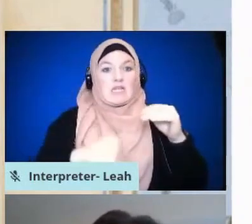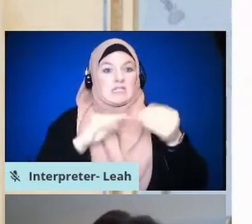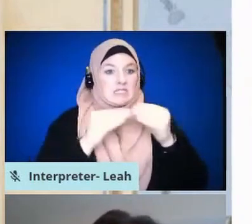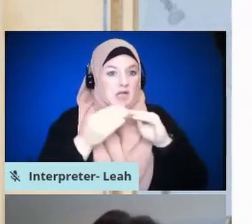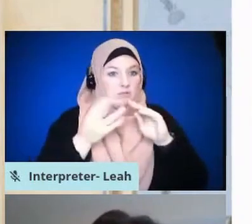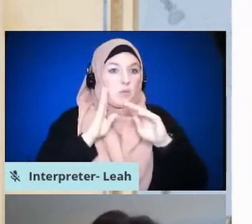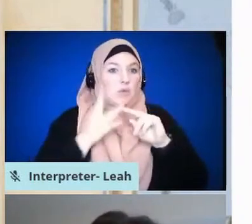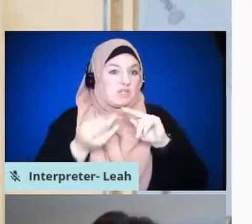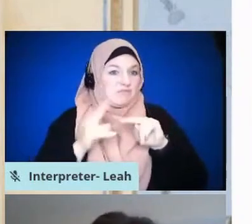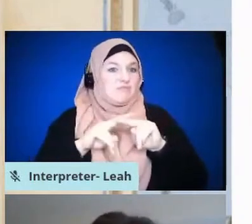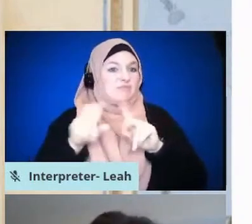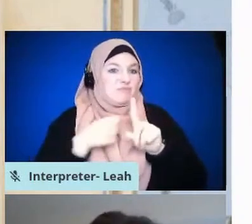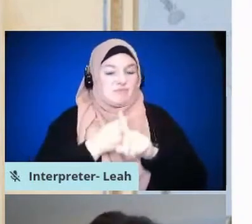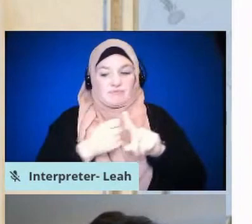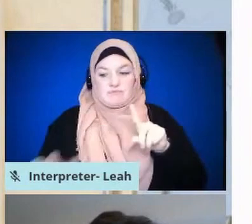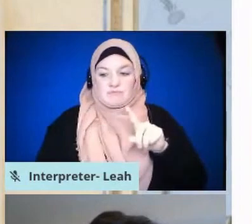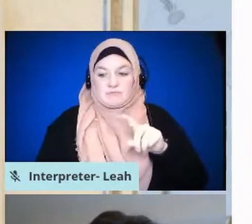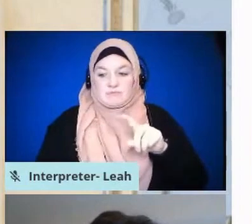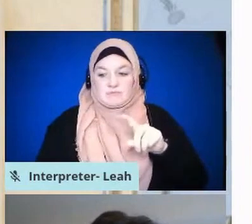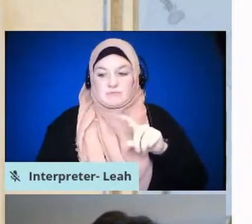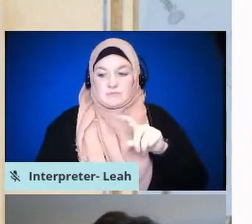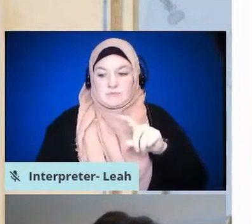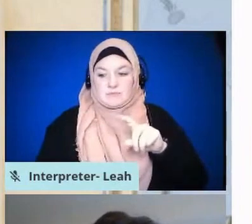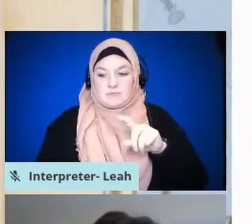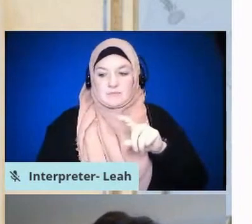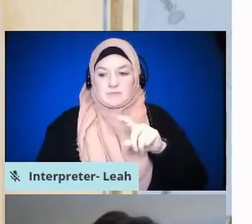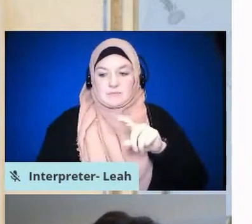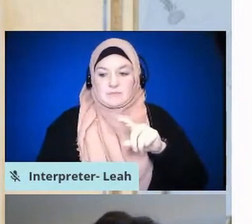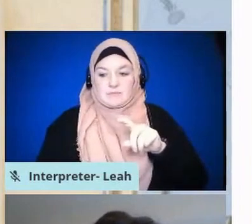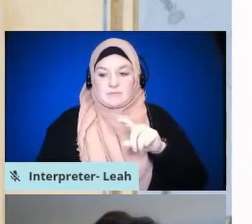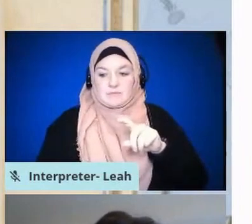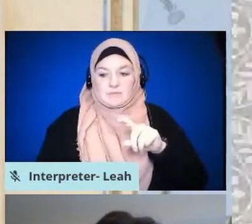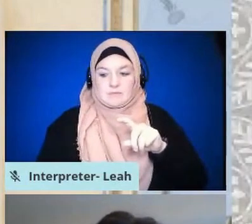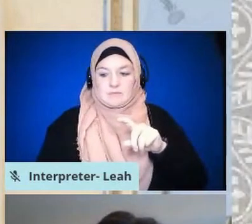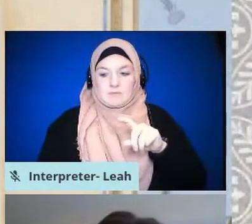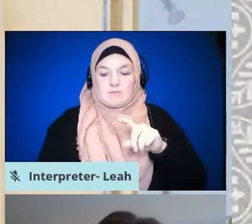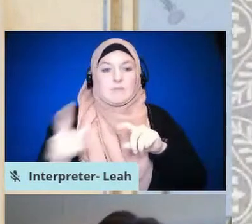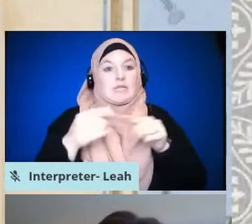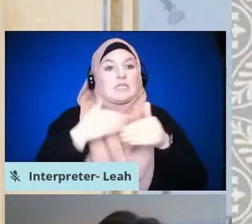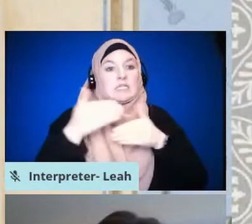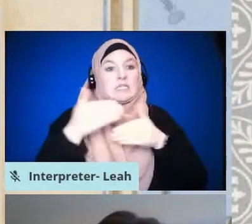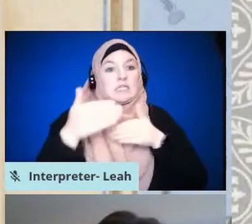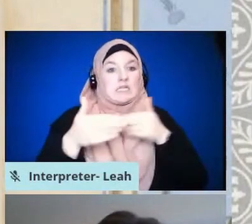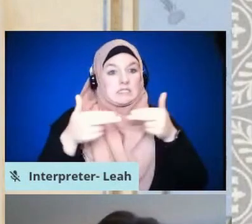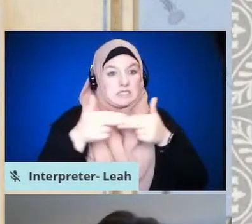are going to be impacted by the pandemic. Next slide.